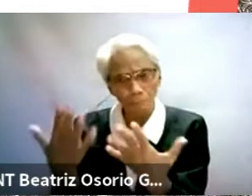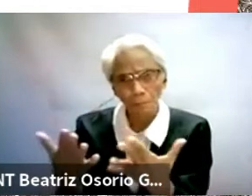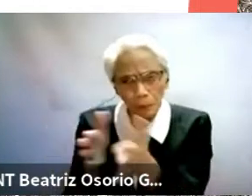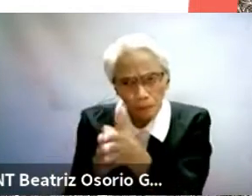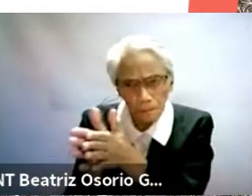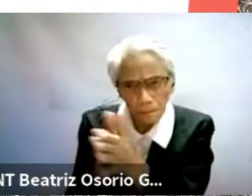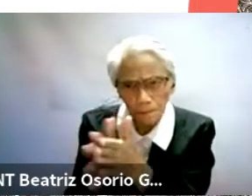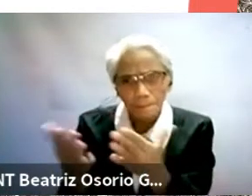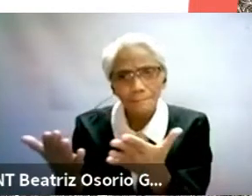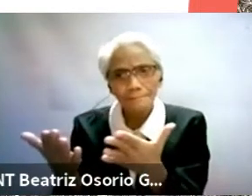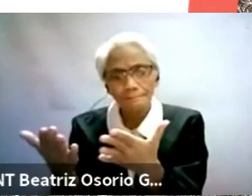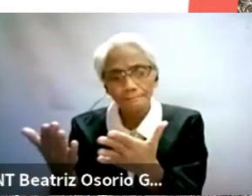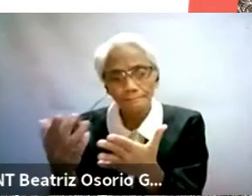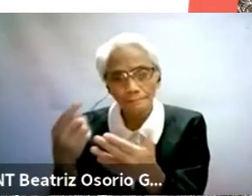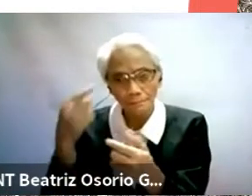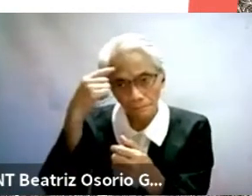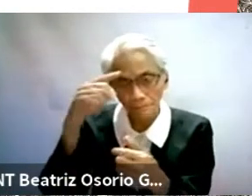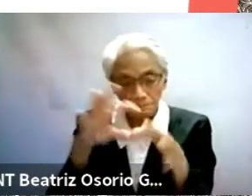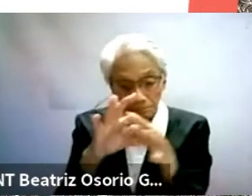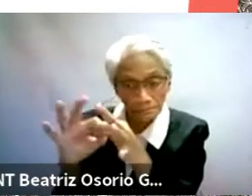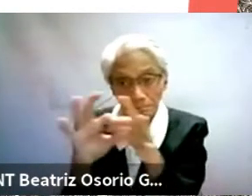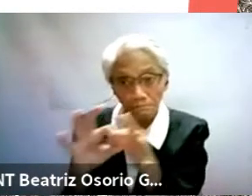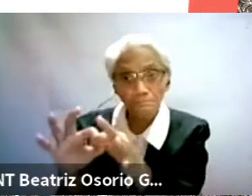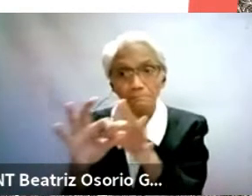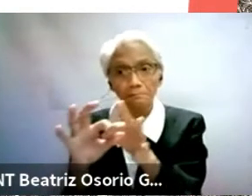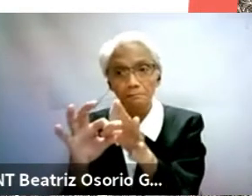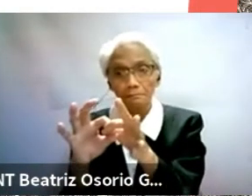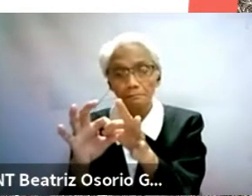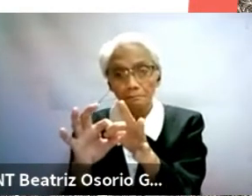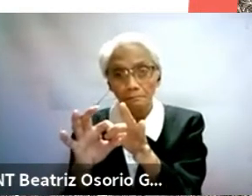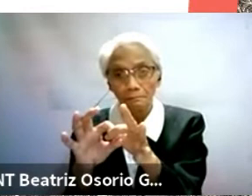of coordination and cooperation, of